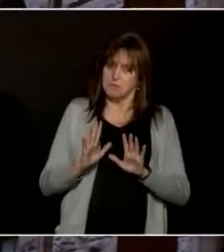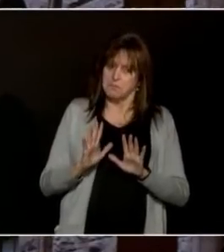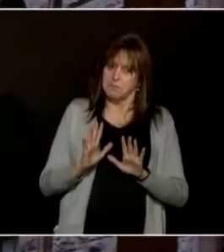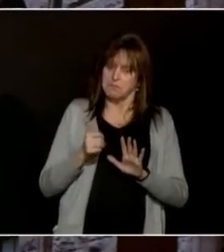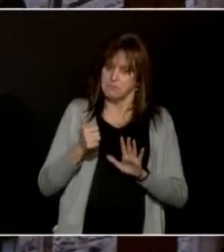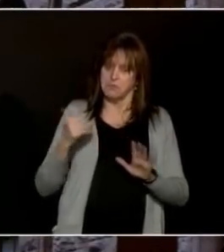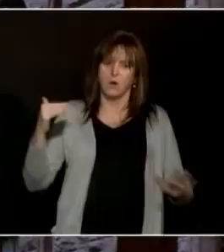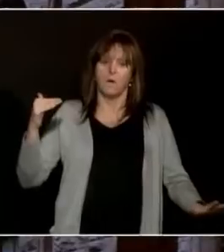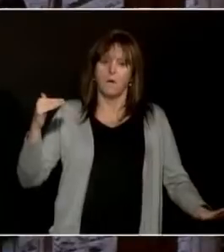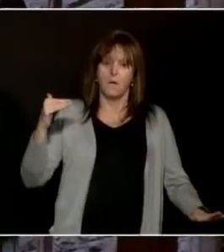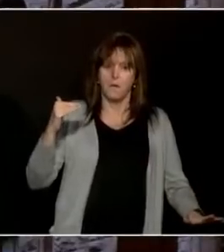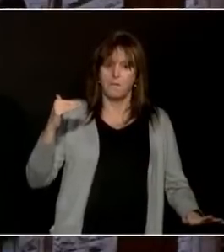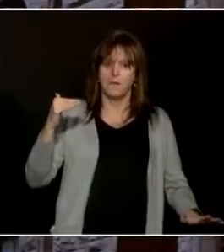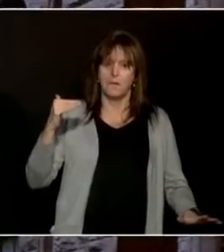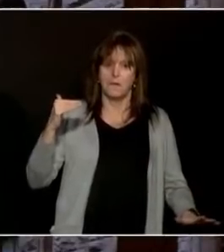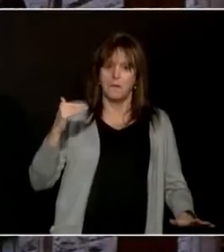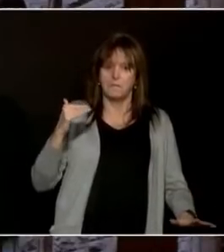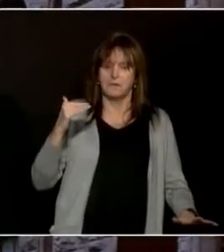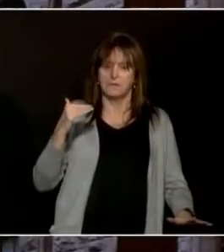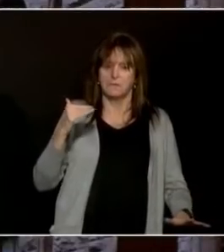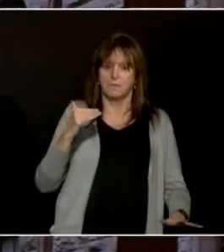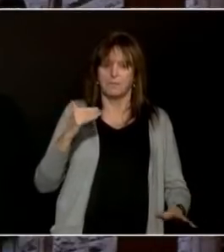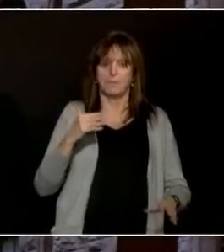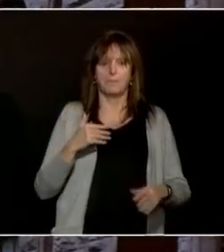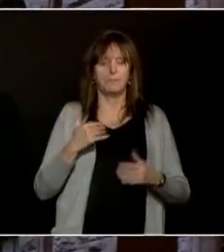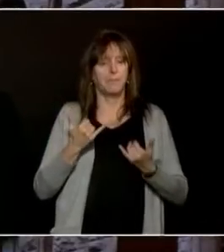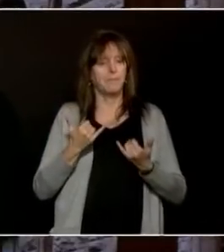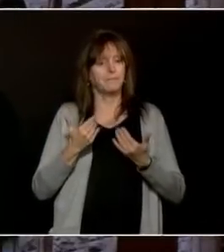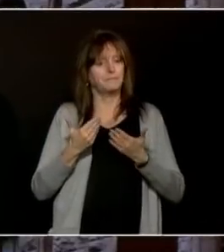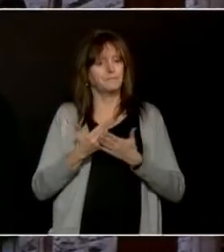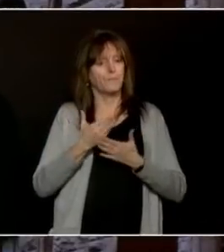today, 298 are in Toronto,